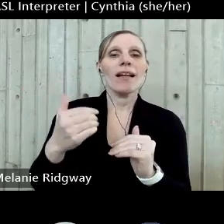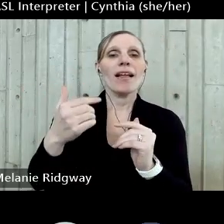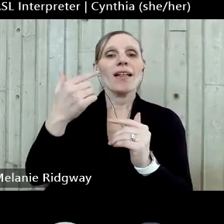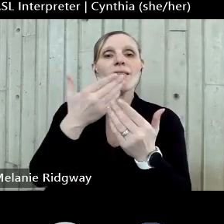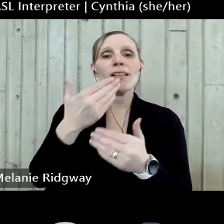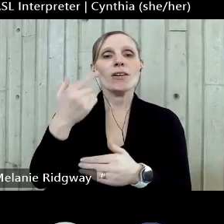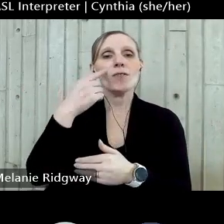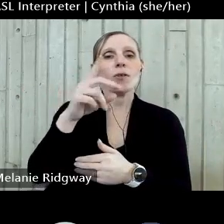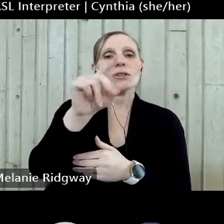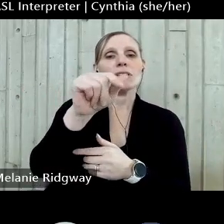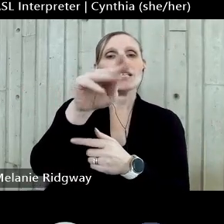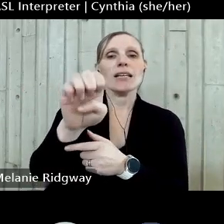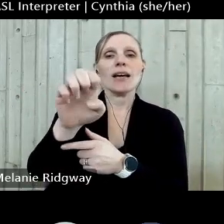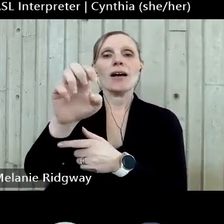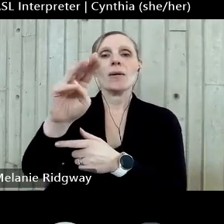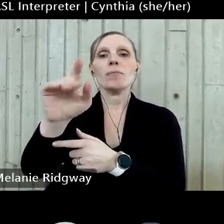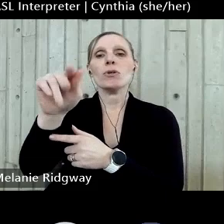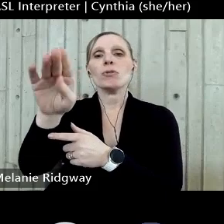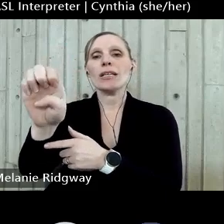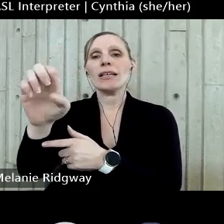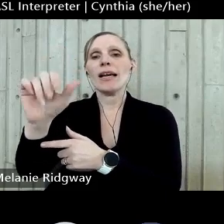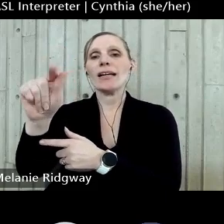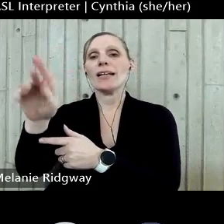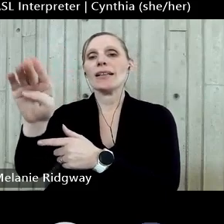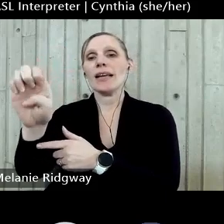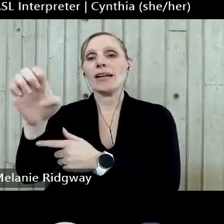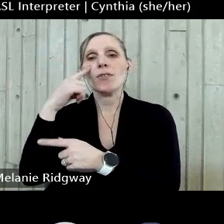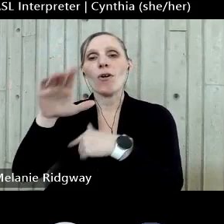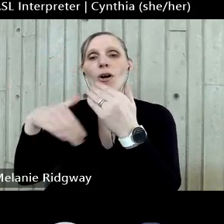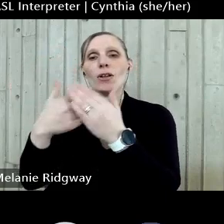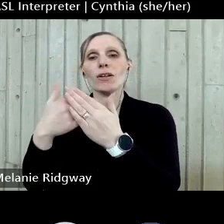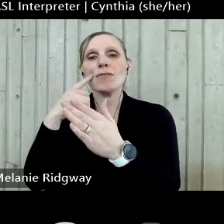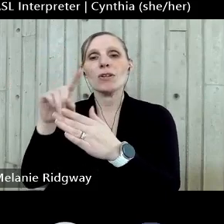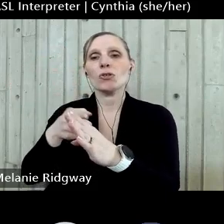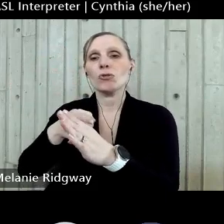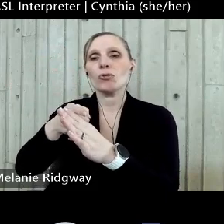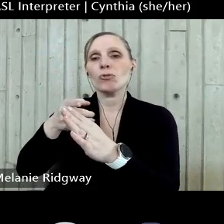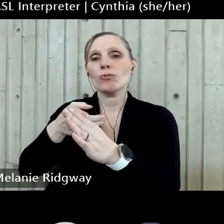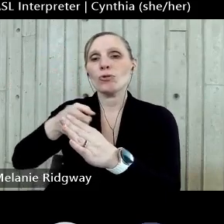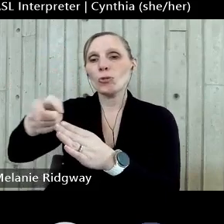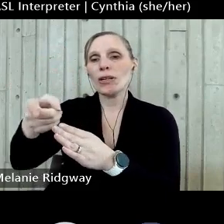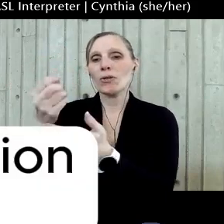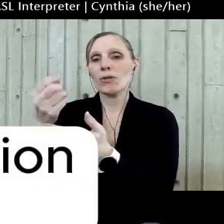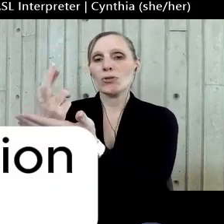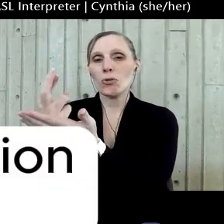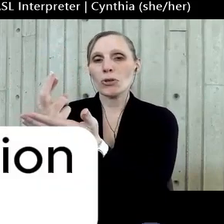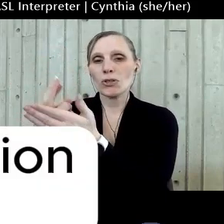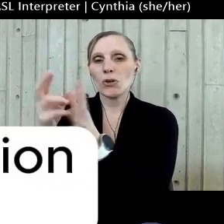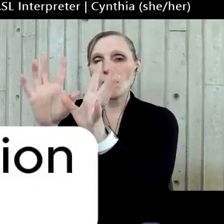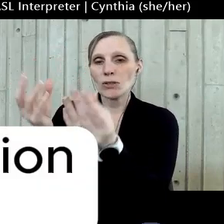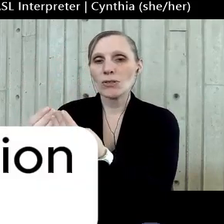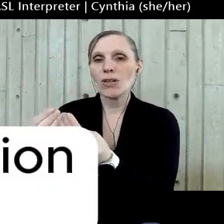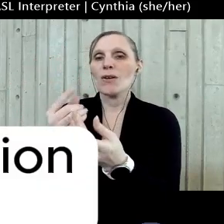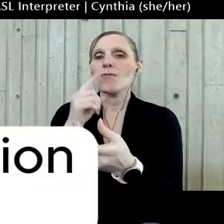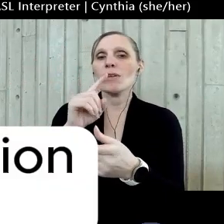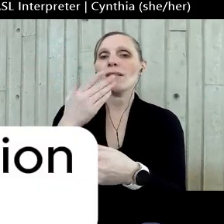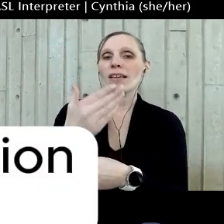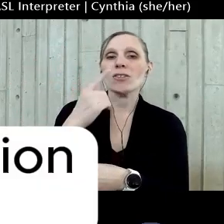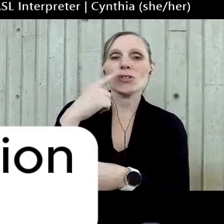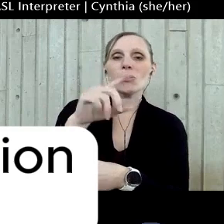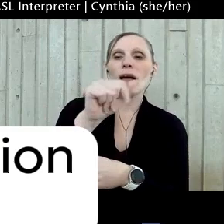the schools. And Allison, who is our transition to work specialist. All of these events are